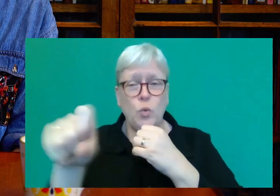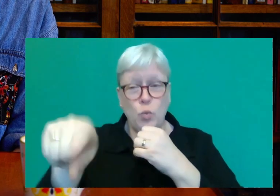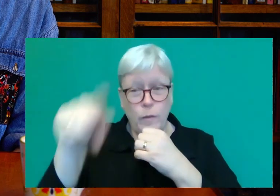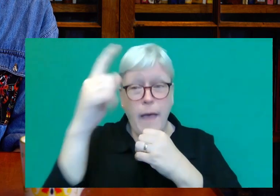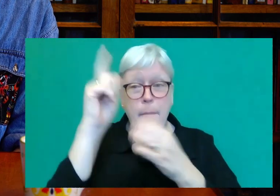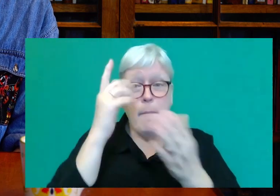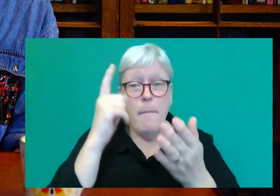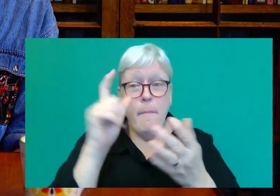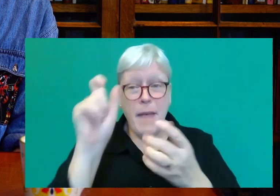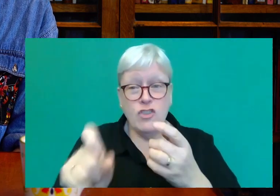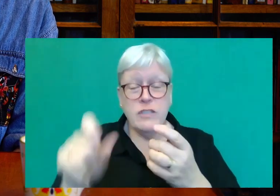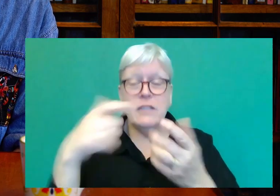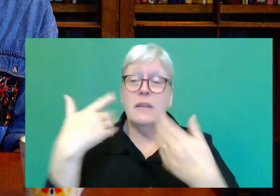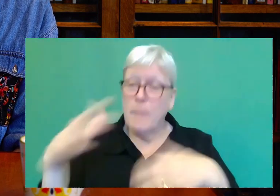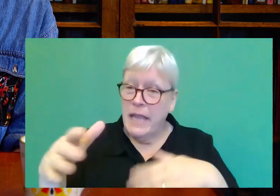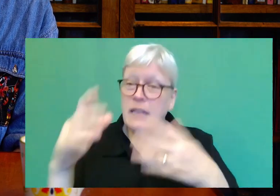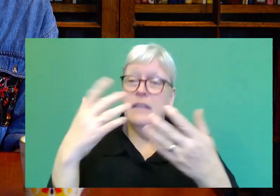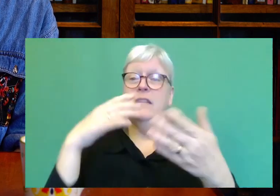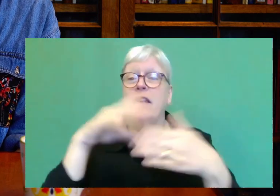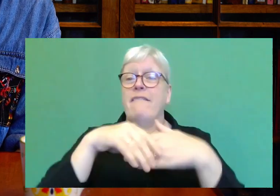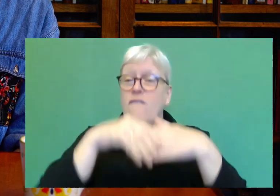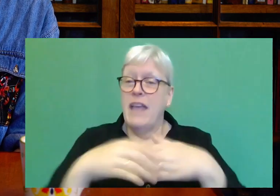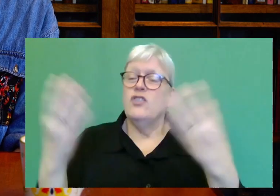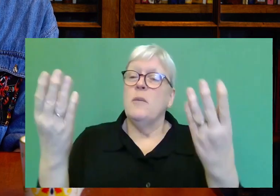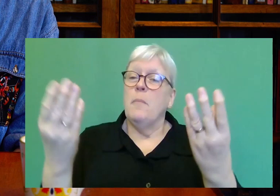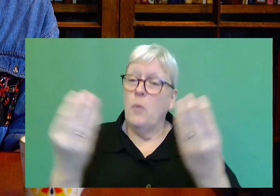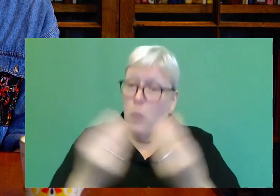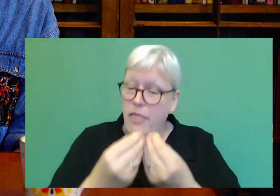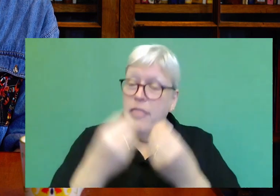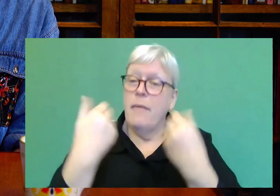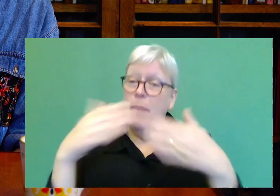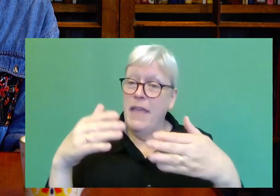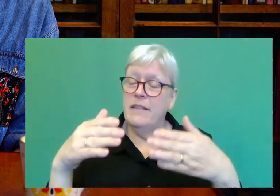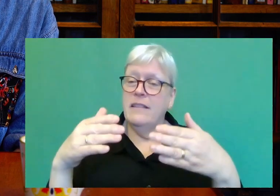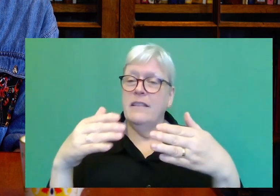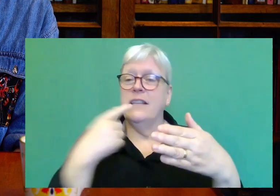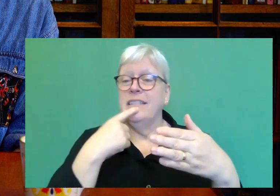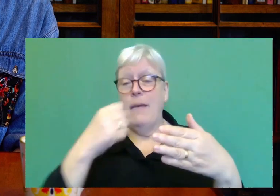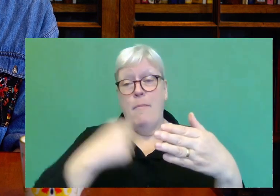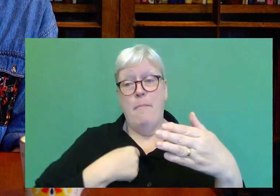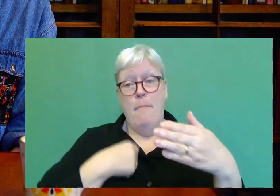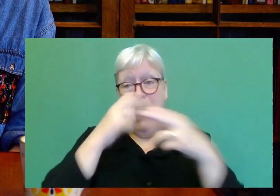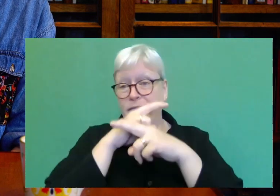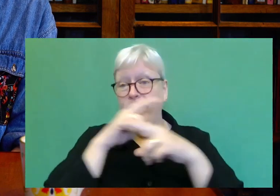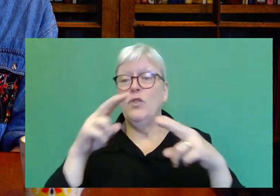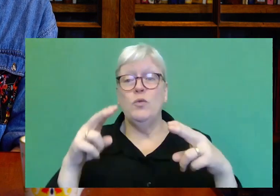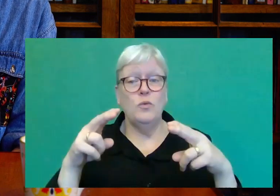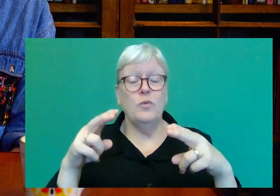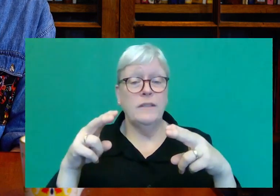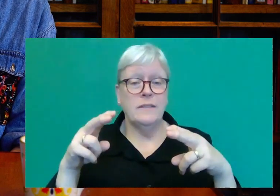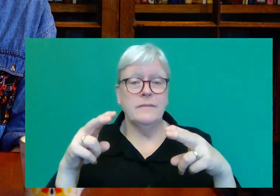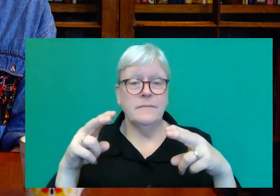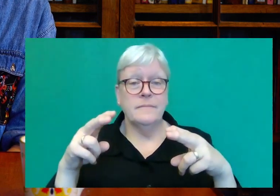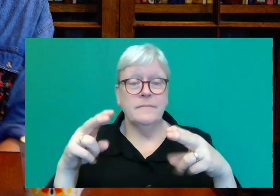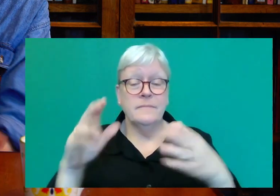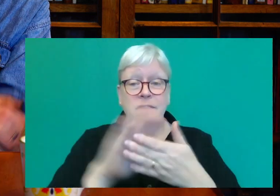was? And then by that, because you're telling it from your own point of view and your own perspective, then that's permission enough,